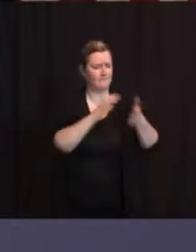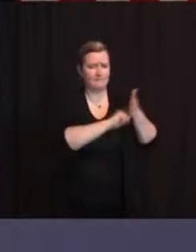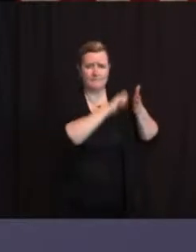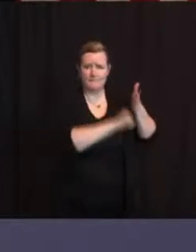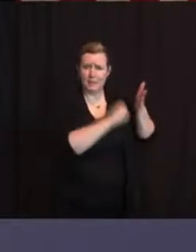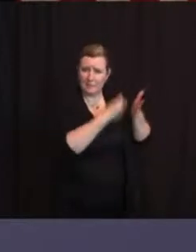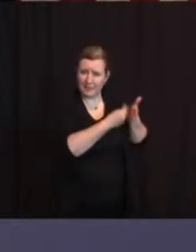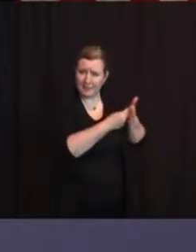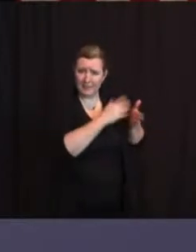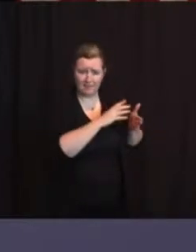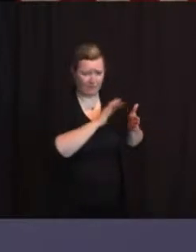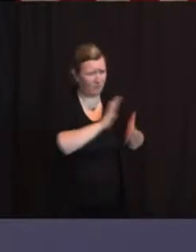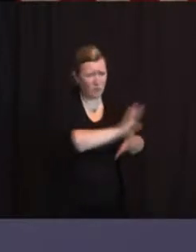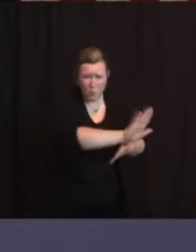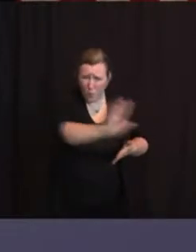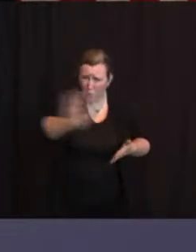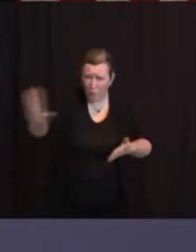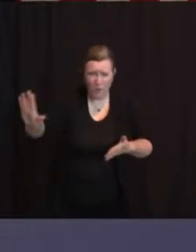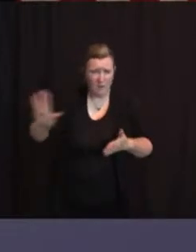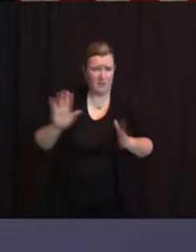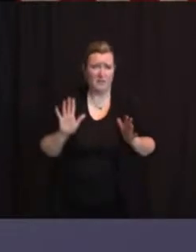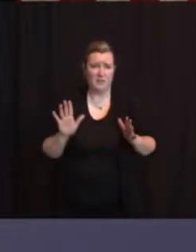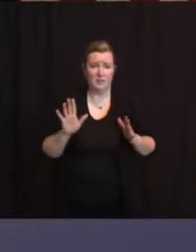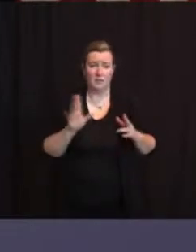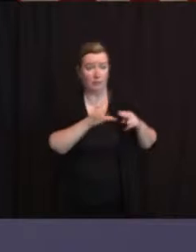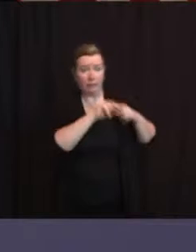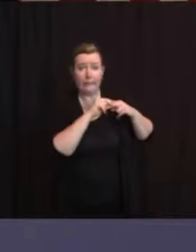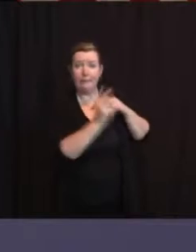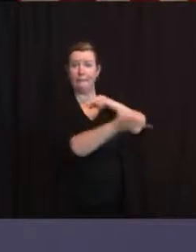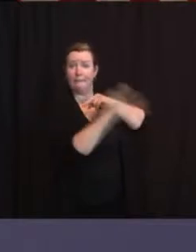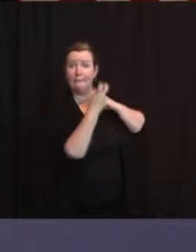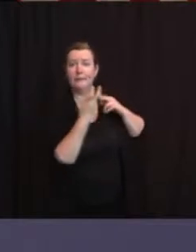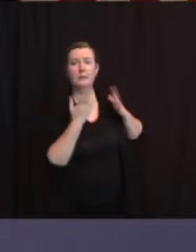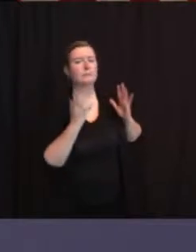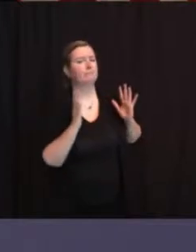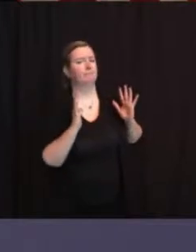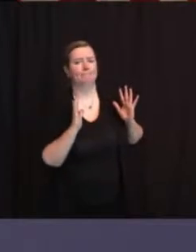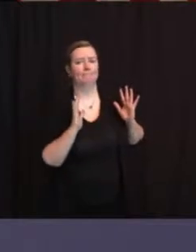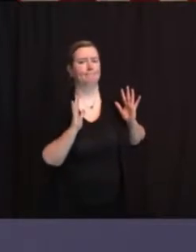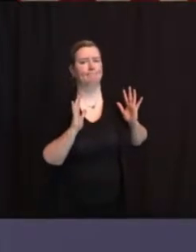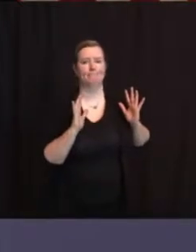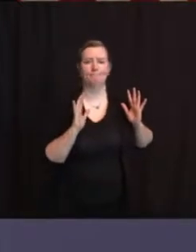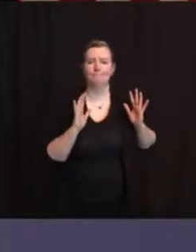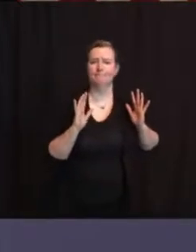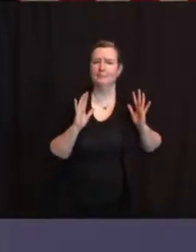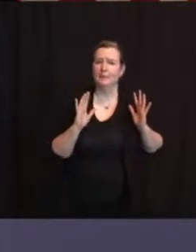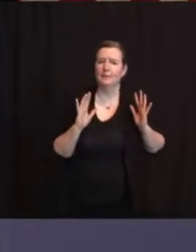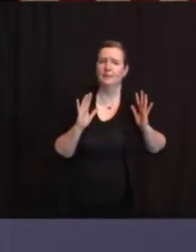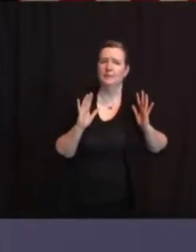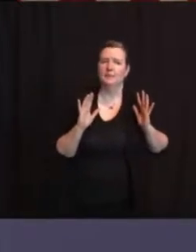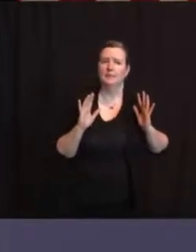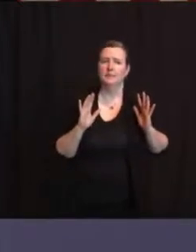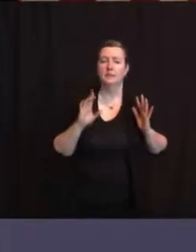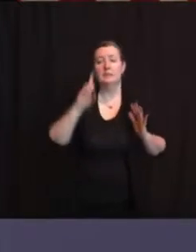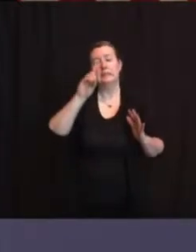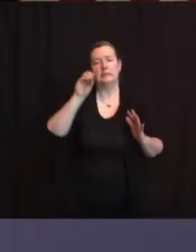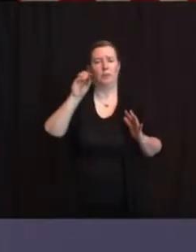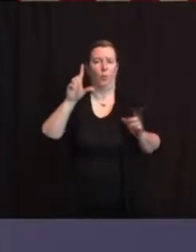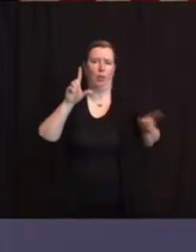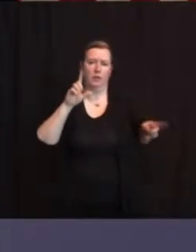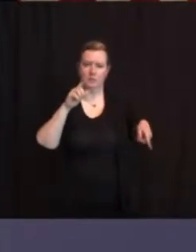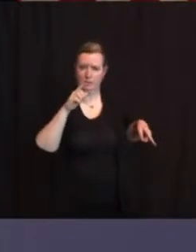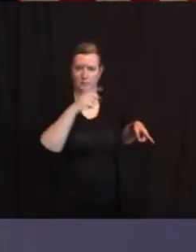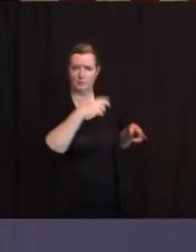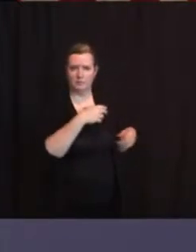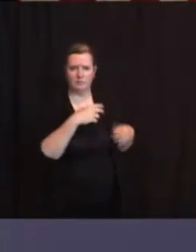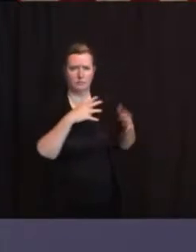they're draining the time of Labor Department staff who need to continue chipping away at the backlog of claims. And we are carefully